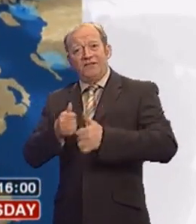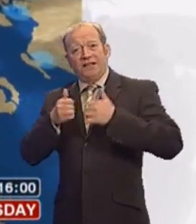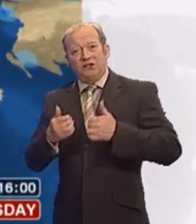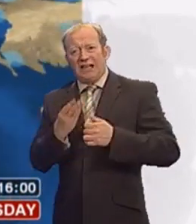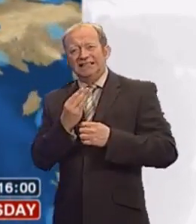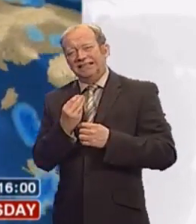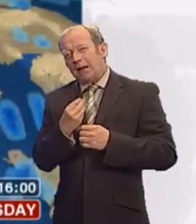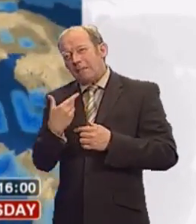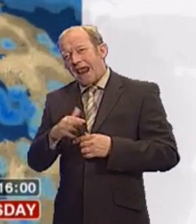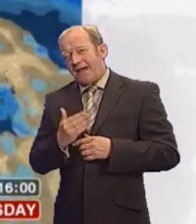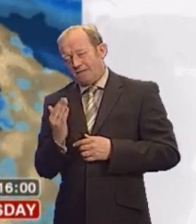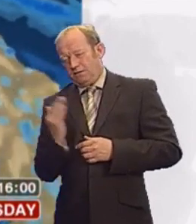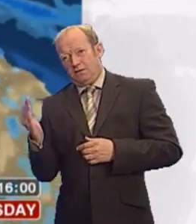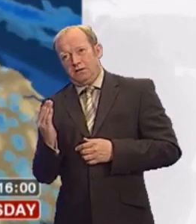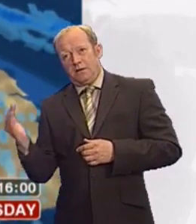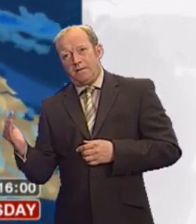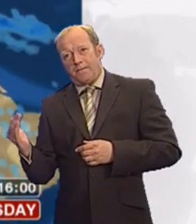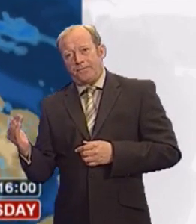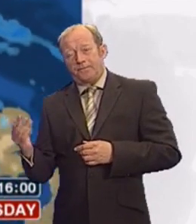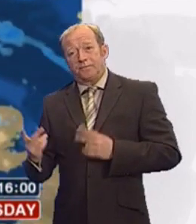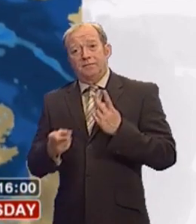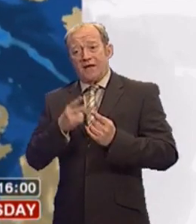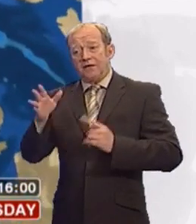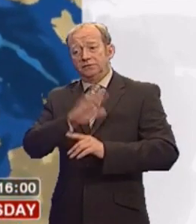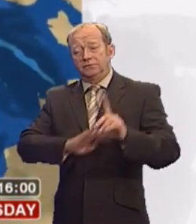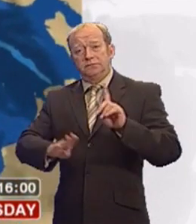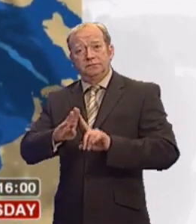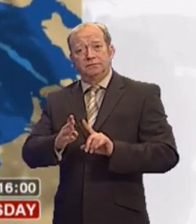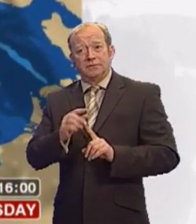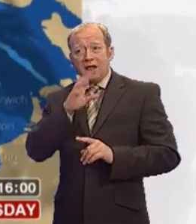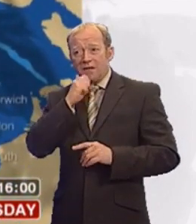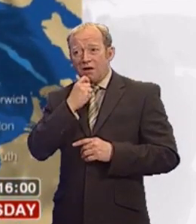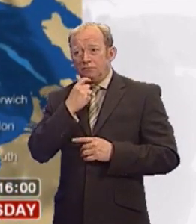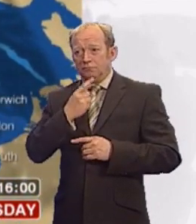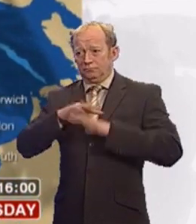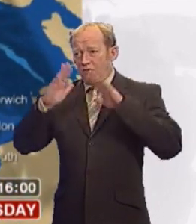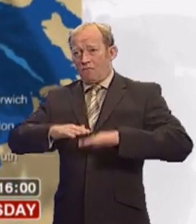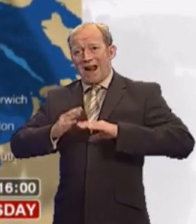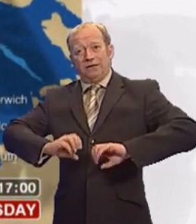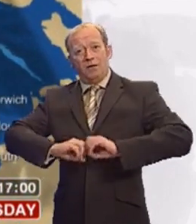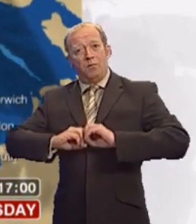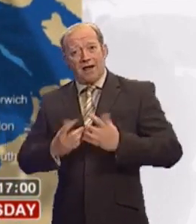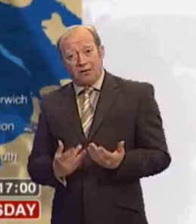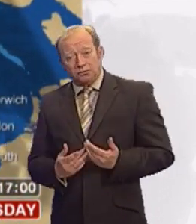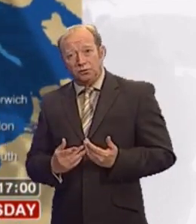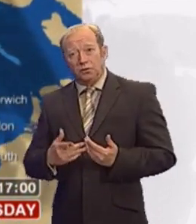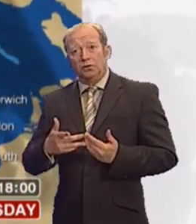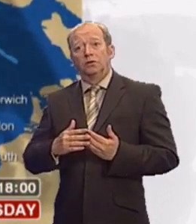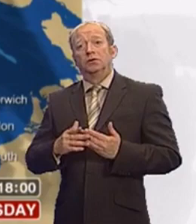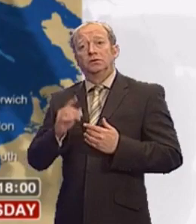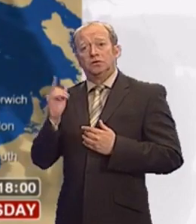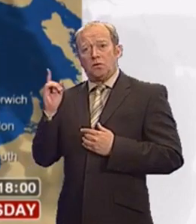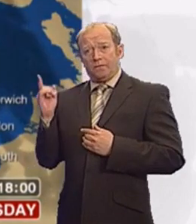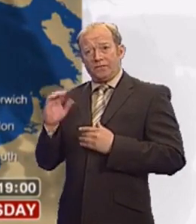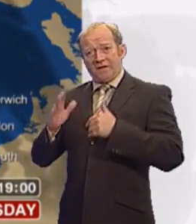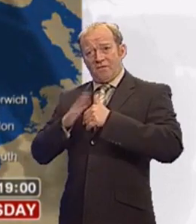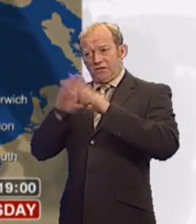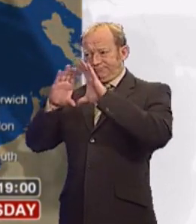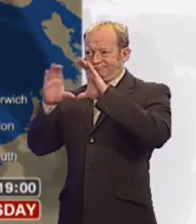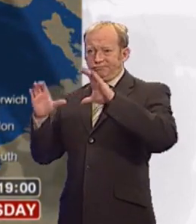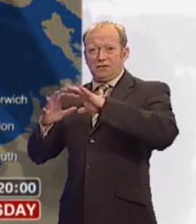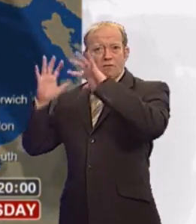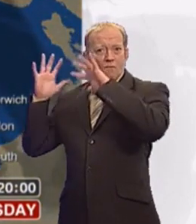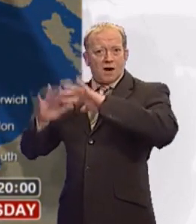few creeping their way into Westerners, but elsewhere I think you'll be sort of enjoying some drier, brighter weather. So our broad area of low pressure, there's the first band of persistent